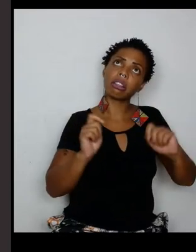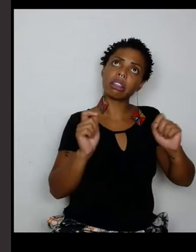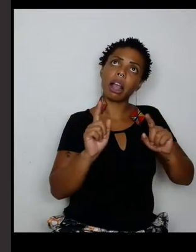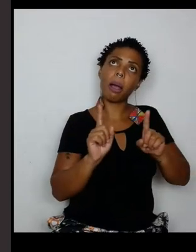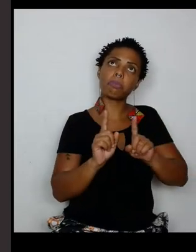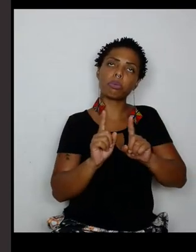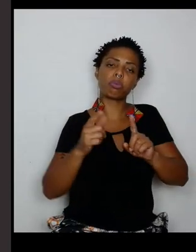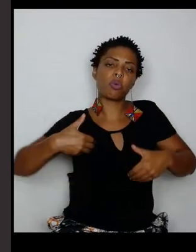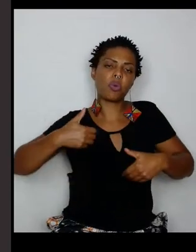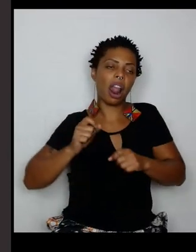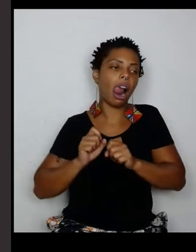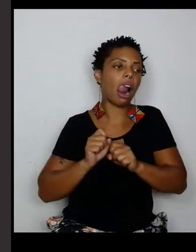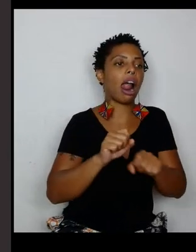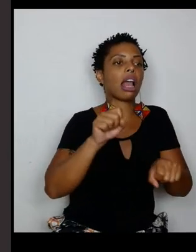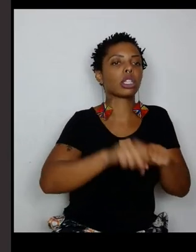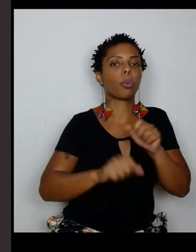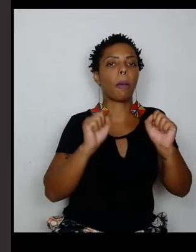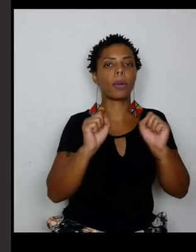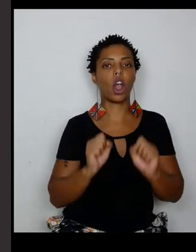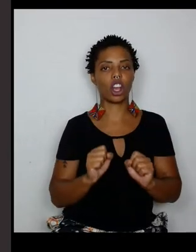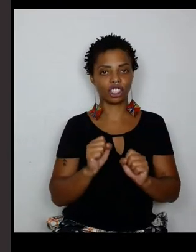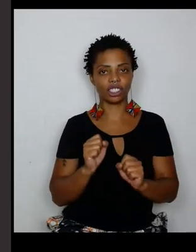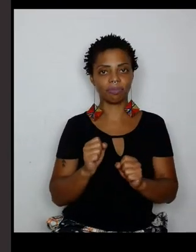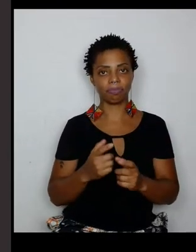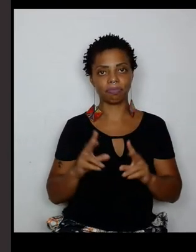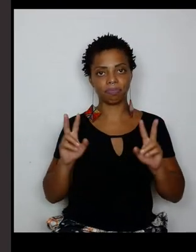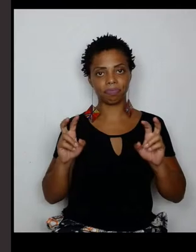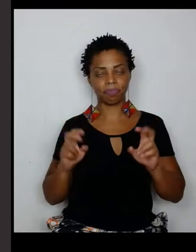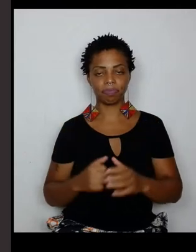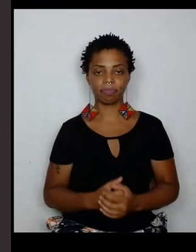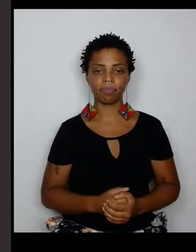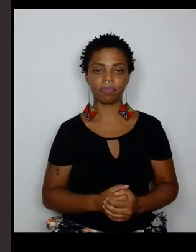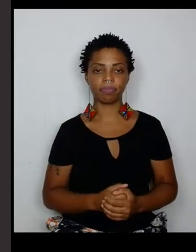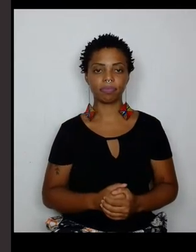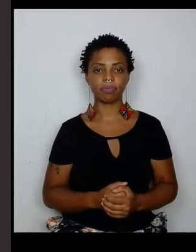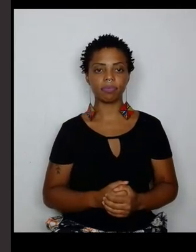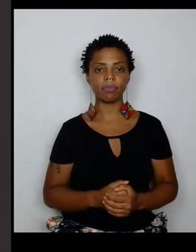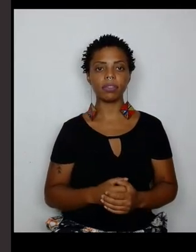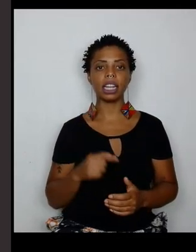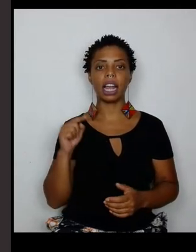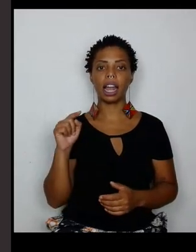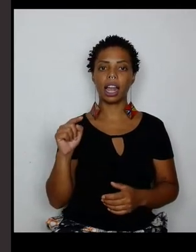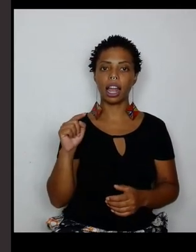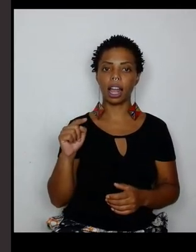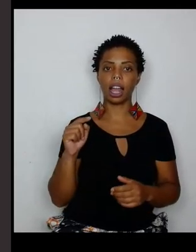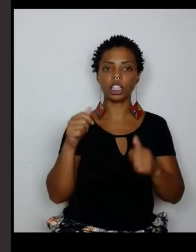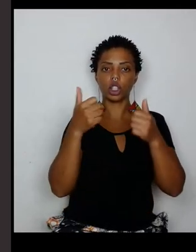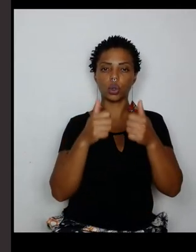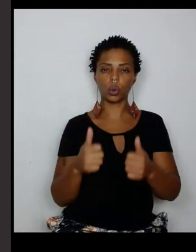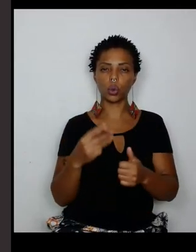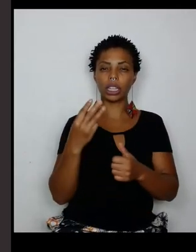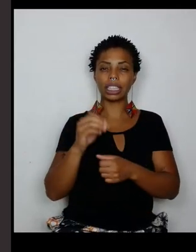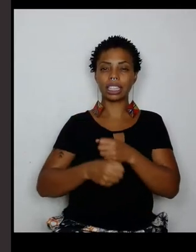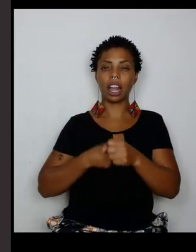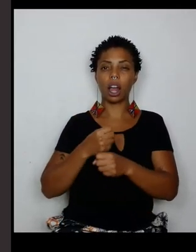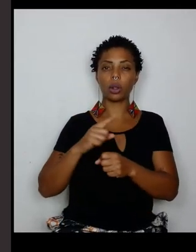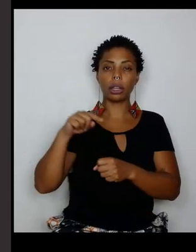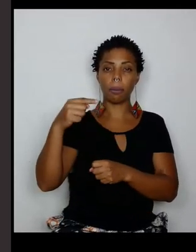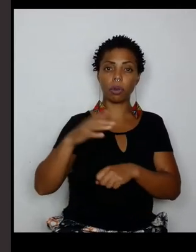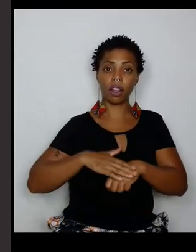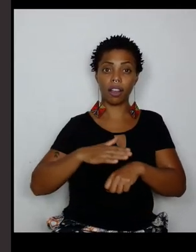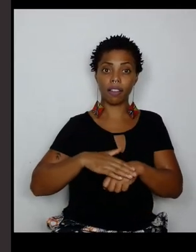slide the sculpture we saw nant made nearly 30 years later found greater favor at the salon and in fact received a